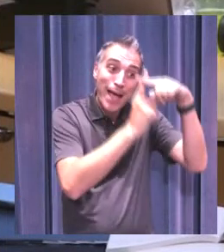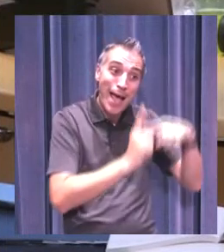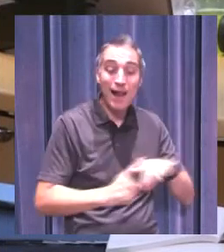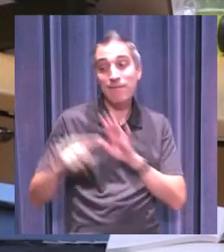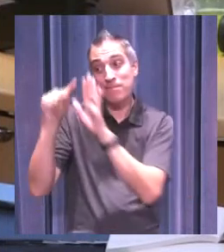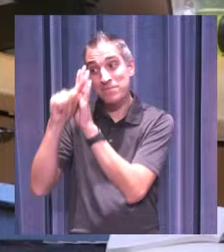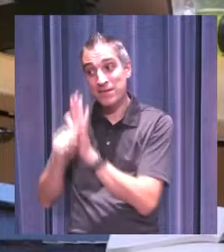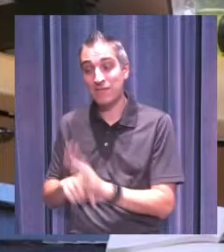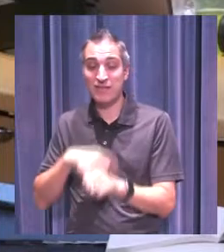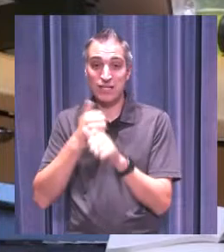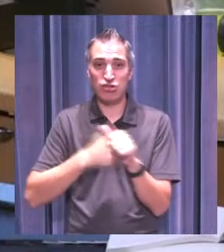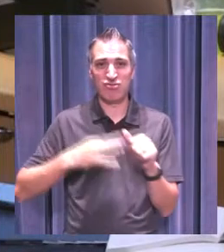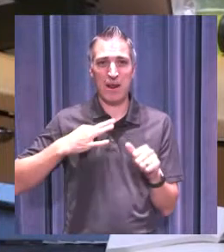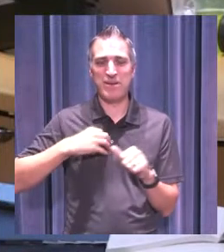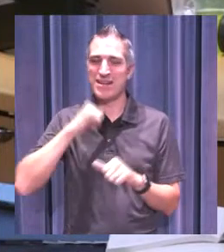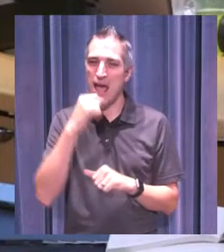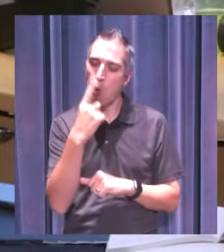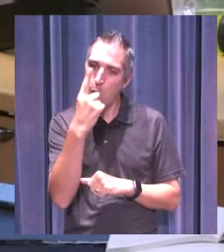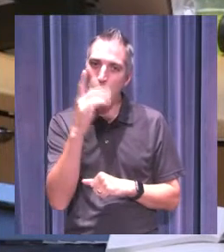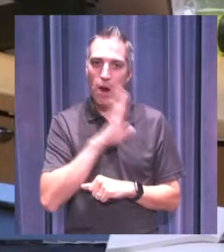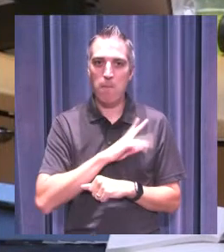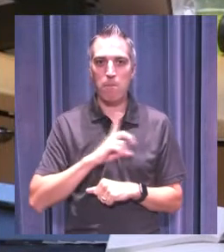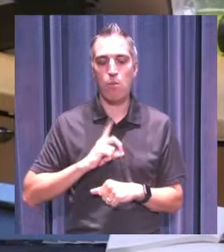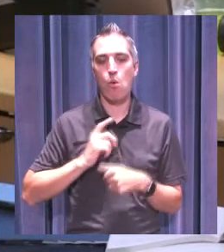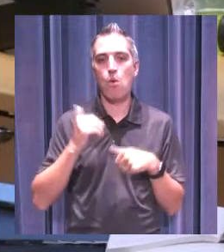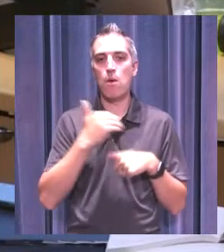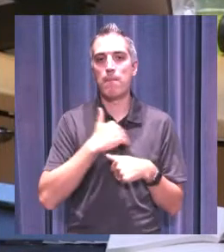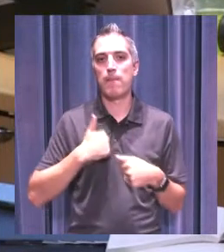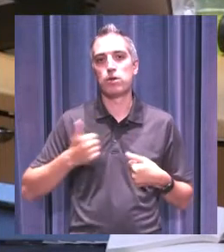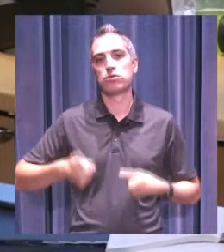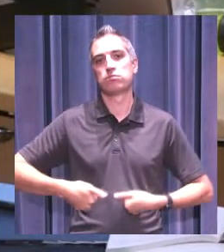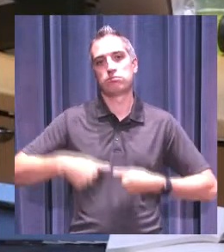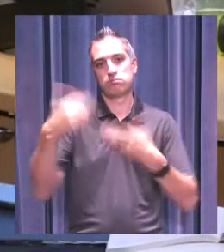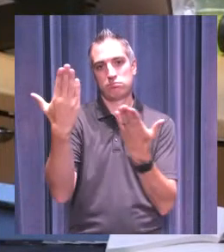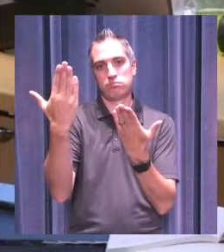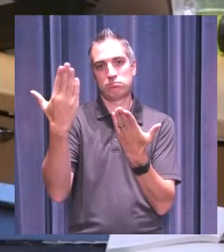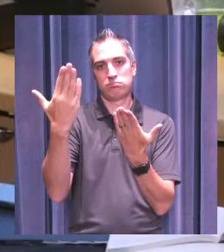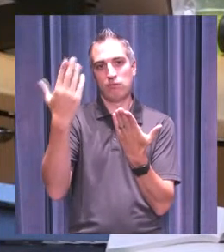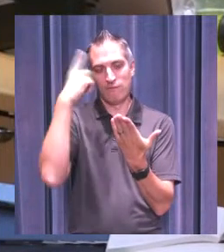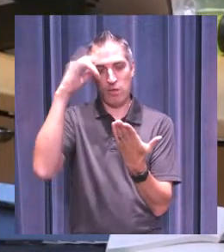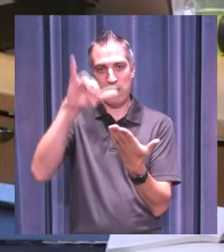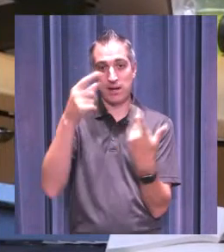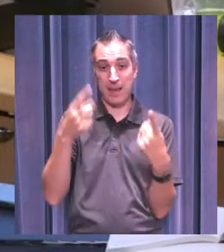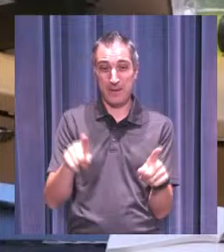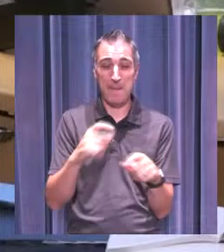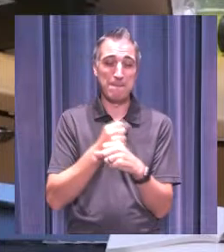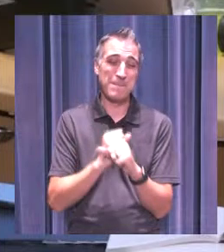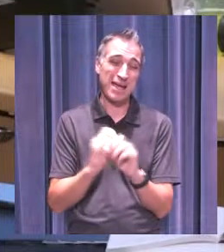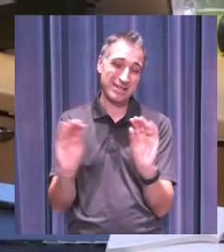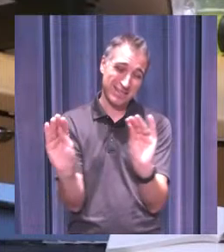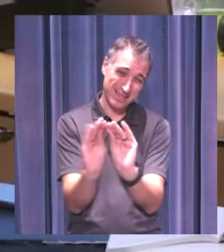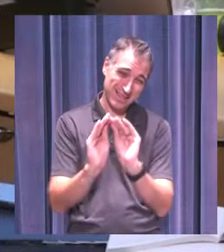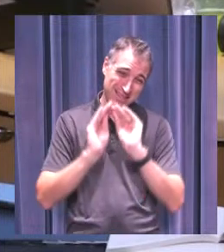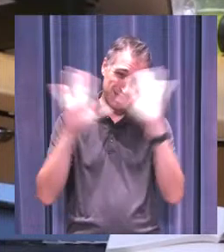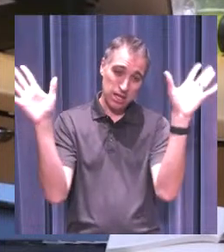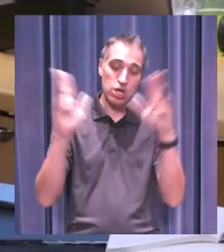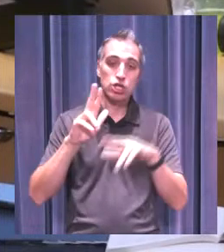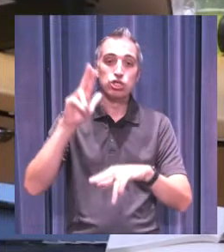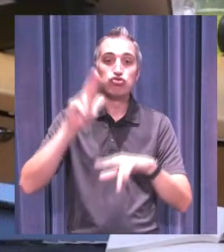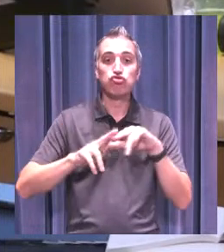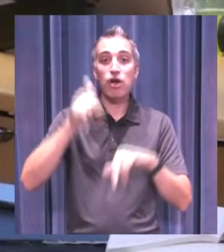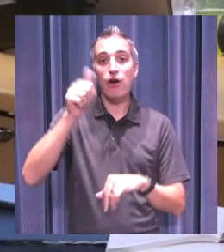candidate, but not one board member motioned for that to happen. It was made even clear when Chair